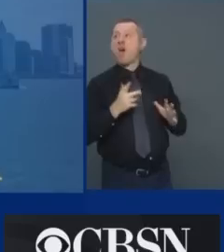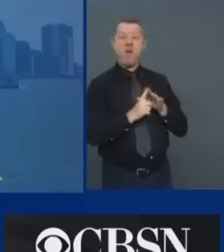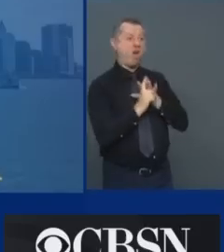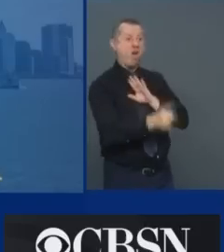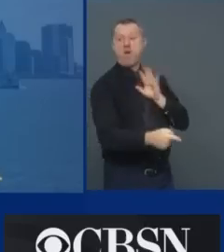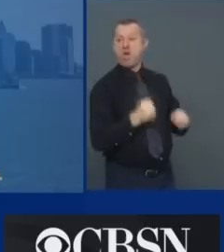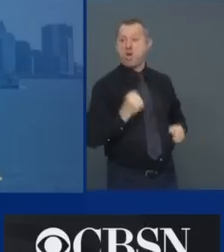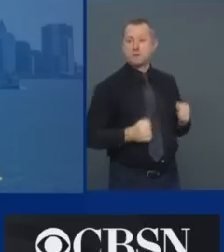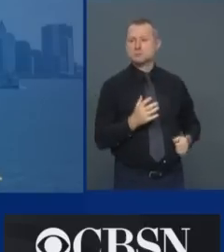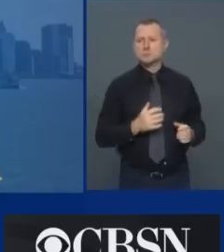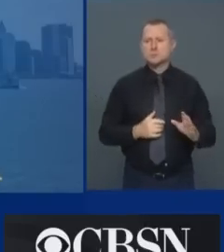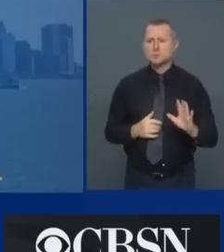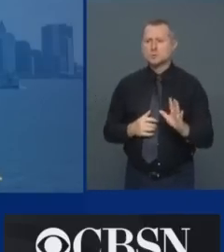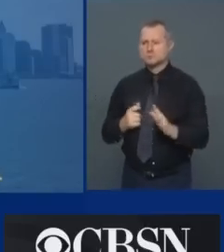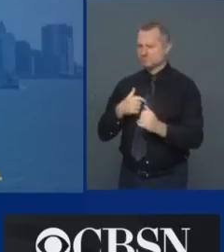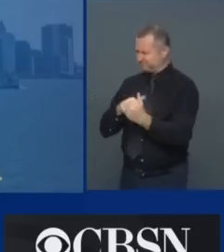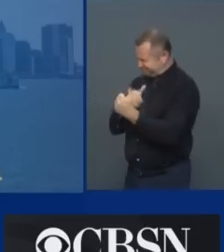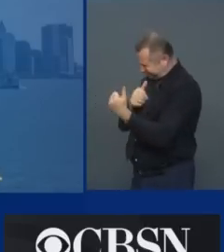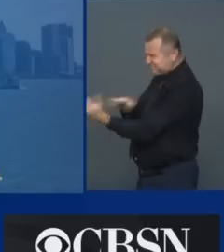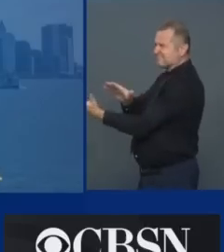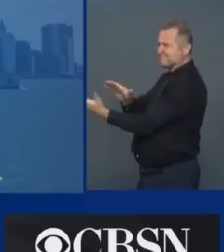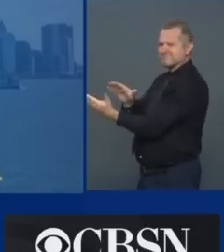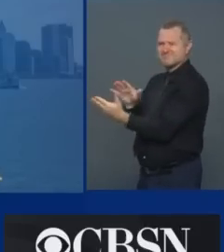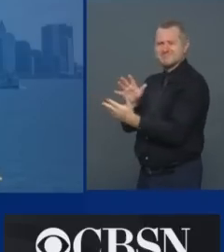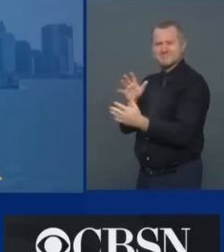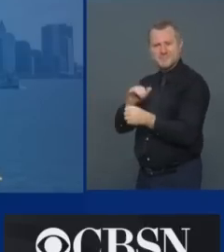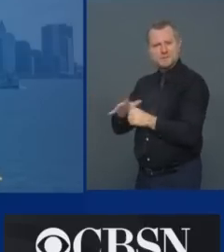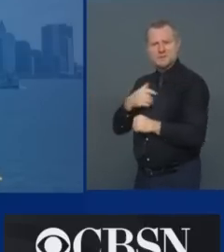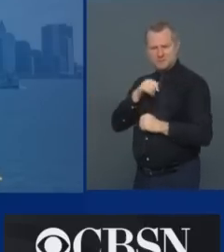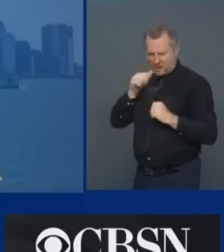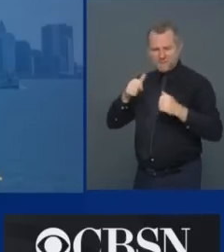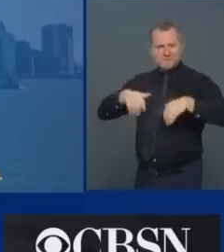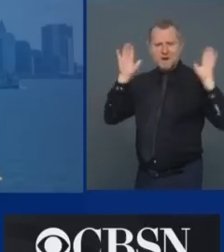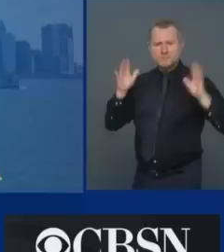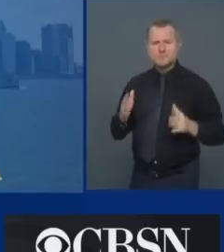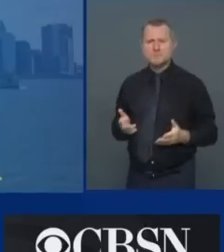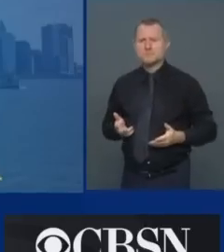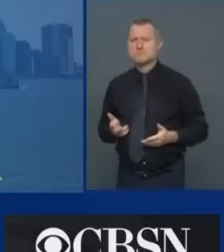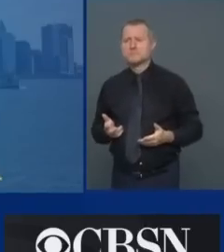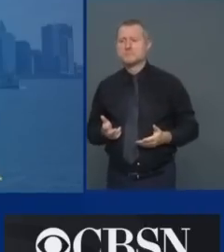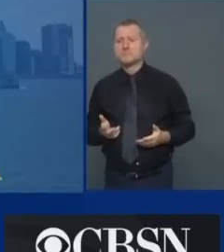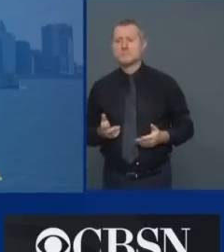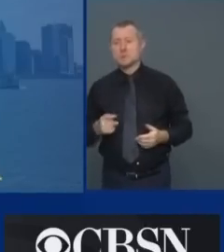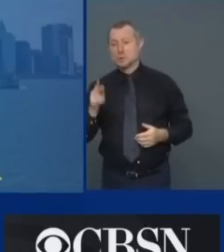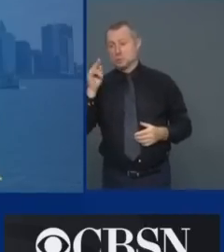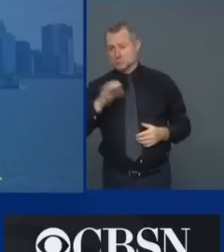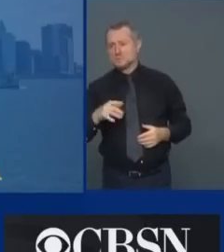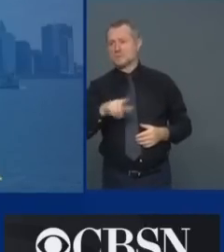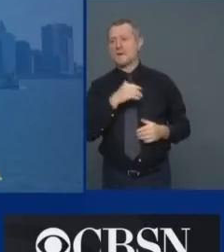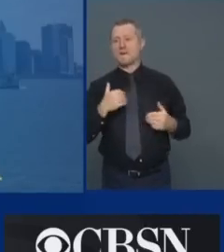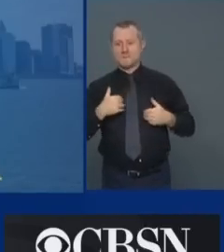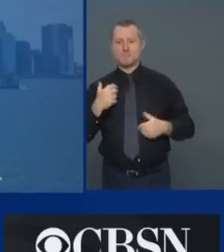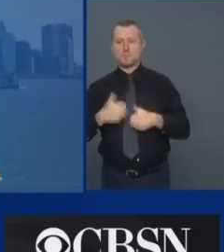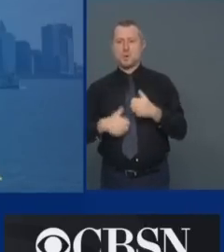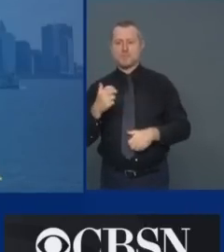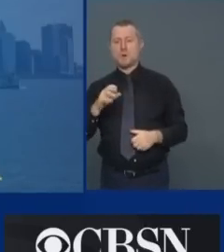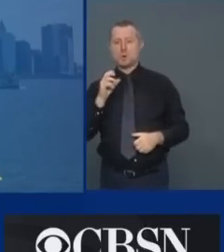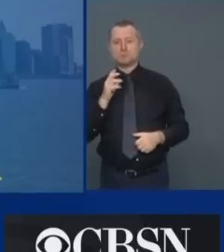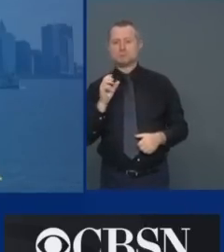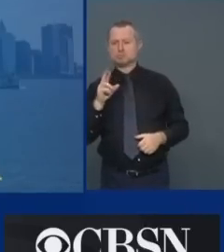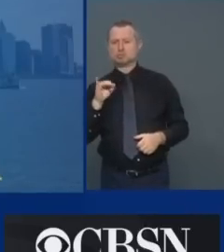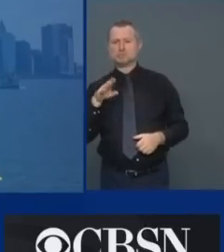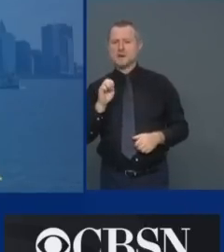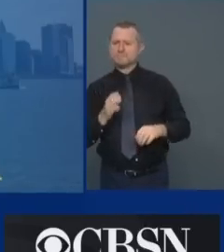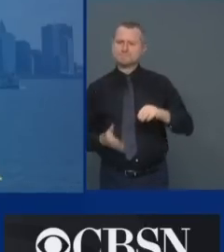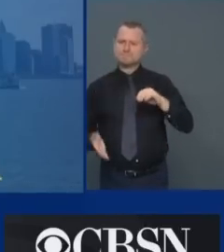doesn't work. We have a problem in New York City when it comes to crime. That is a fact. That is a